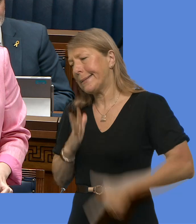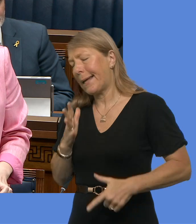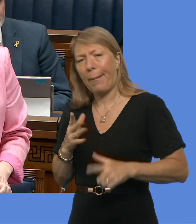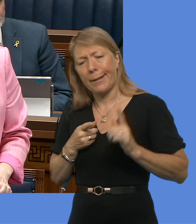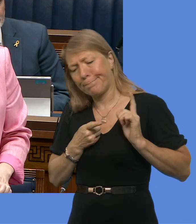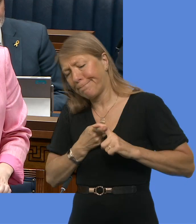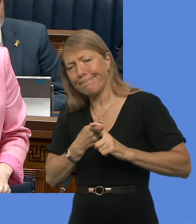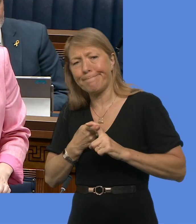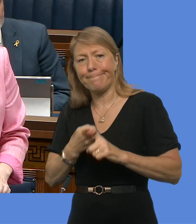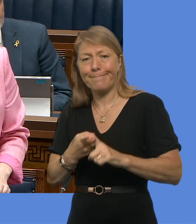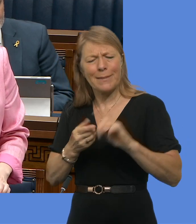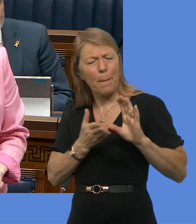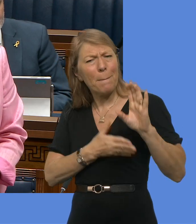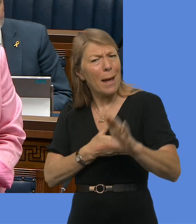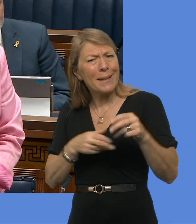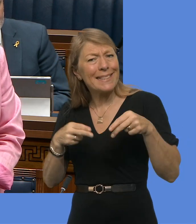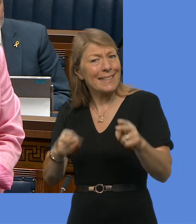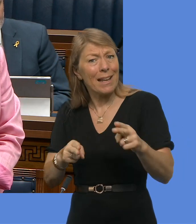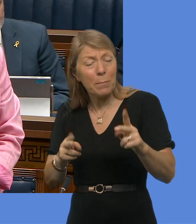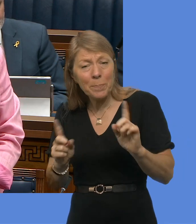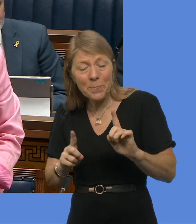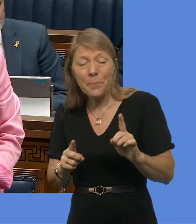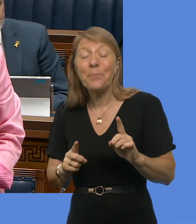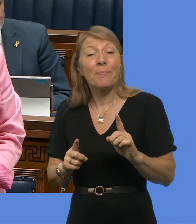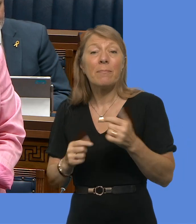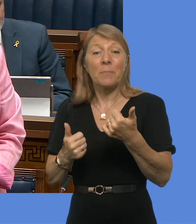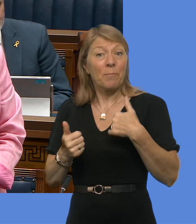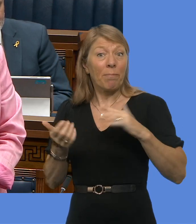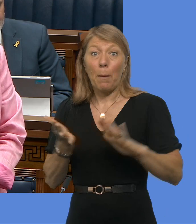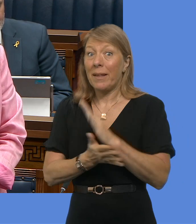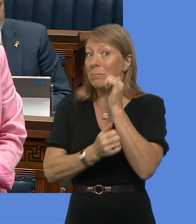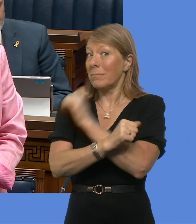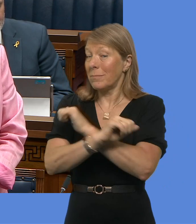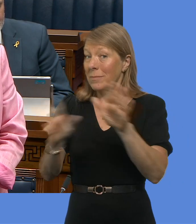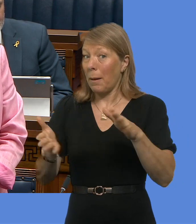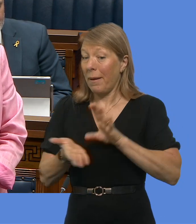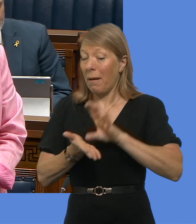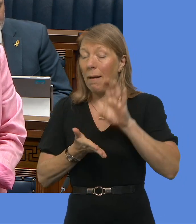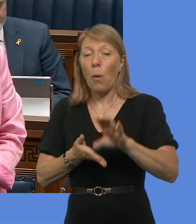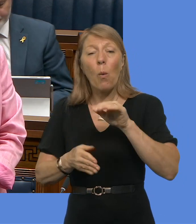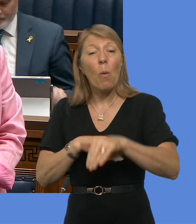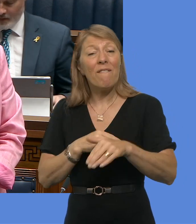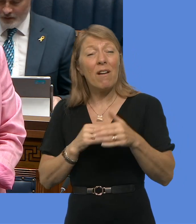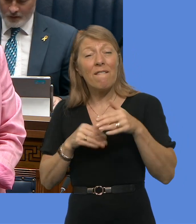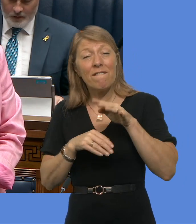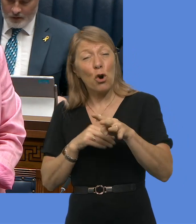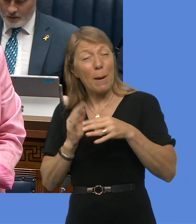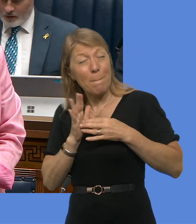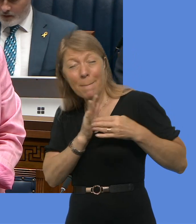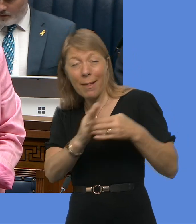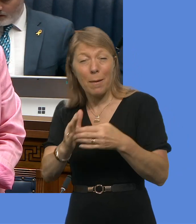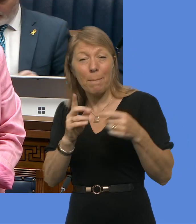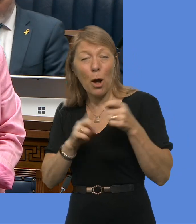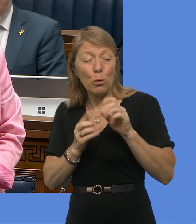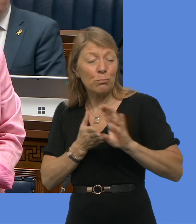the disablement scheme has now given out over £40 million worth of settlements and awards in terms of those